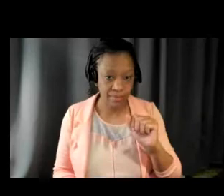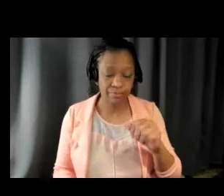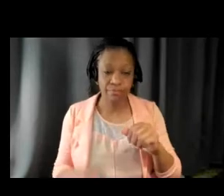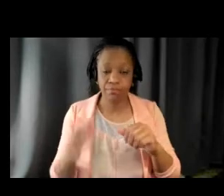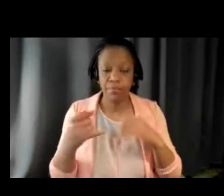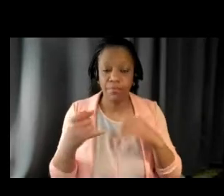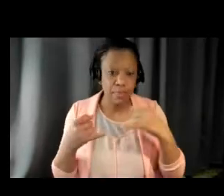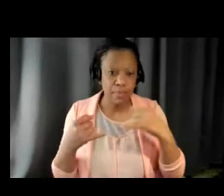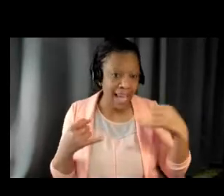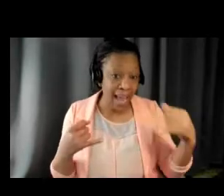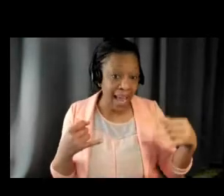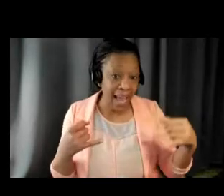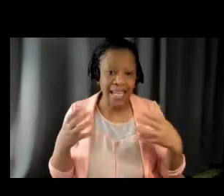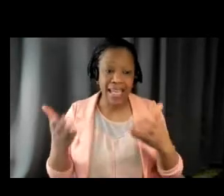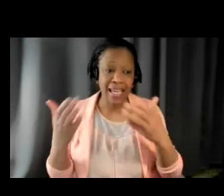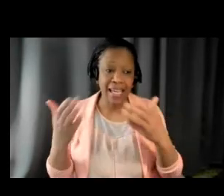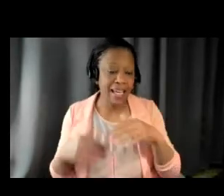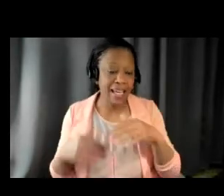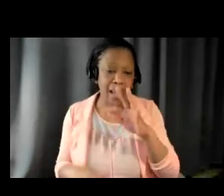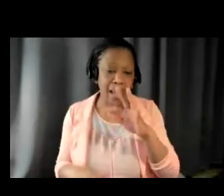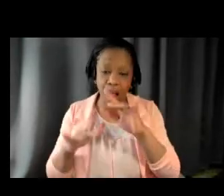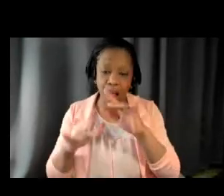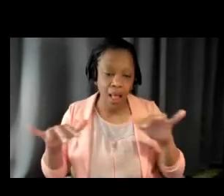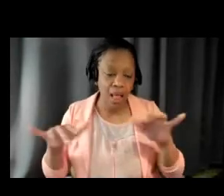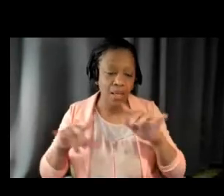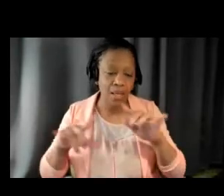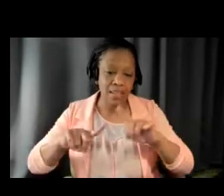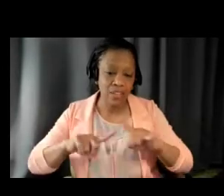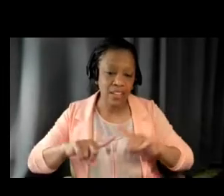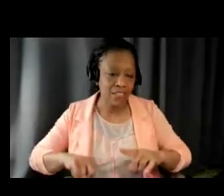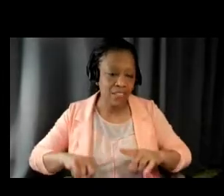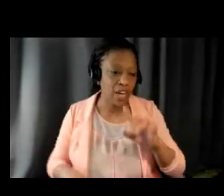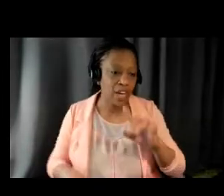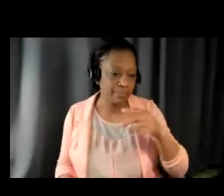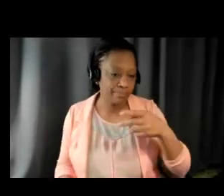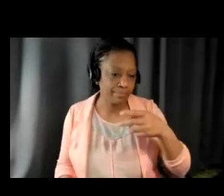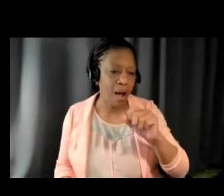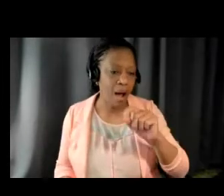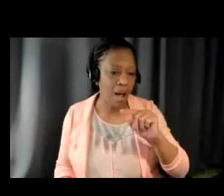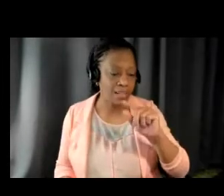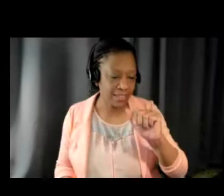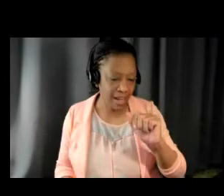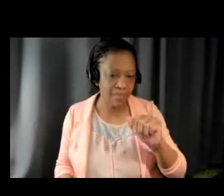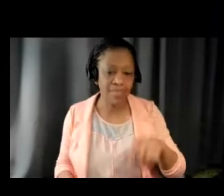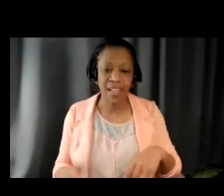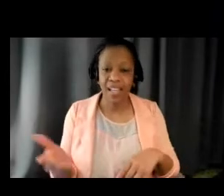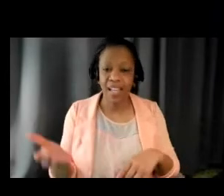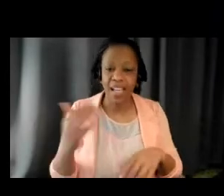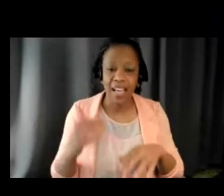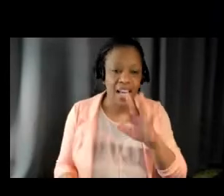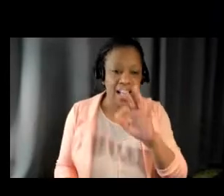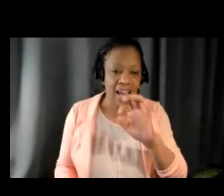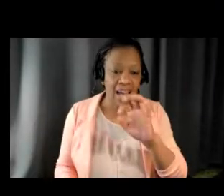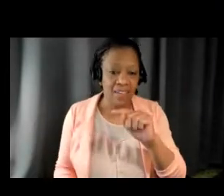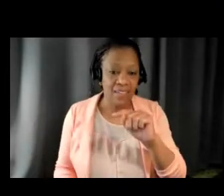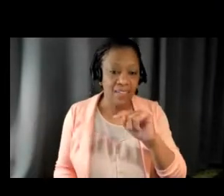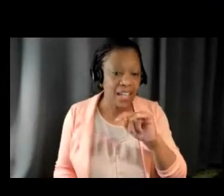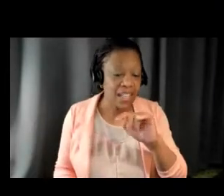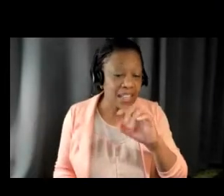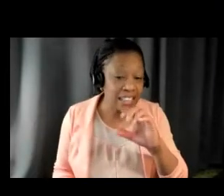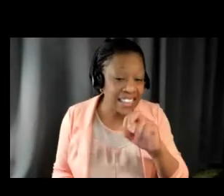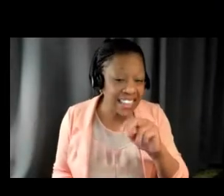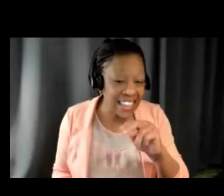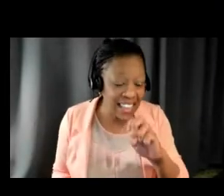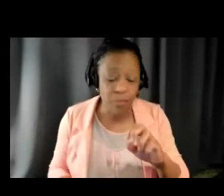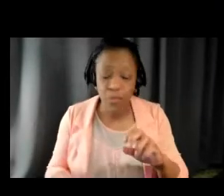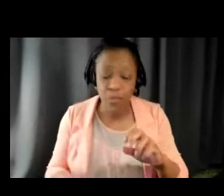spaghetti, panini, fettuccine, all brands and stuff like that. So the rest is telling a story. So if you may want to make pasta, that's